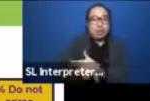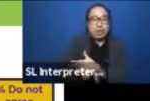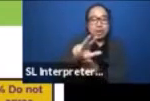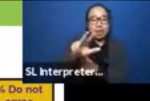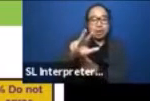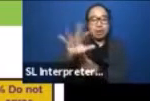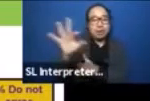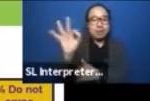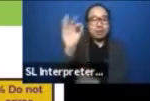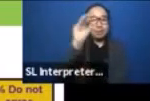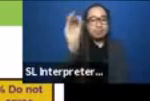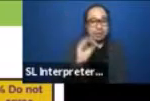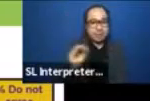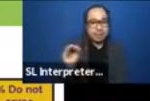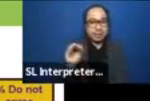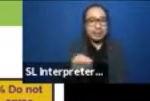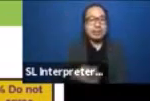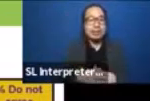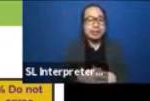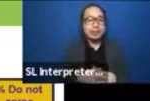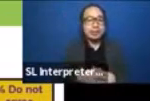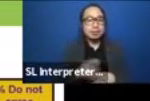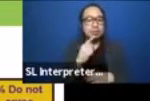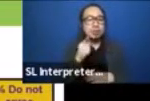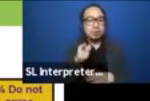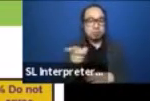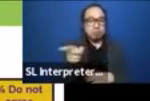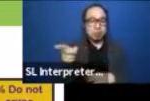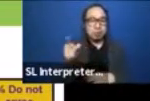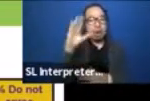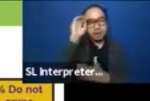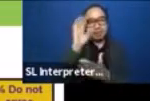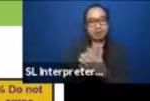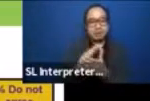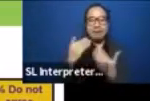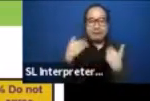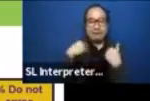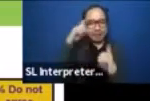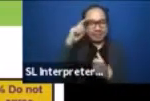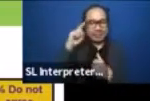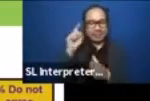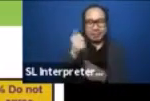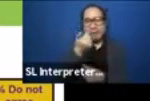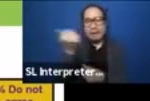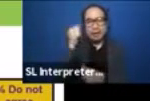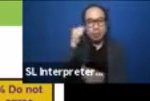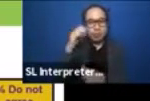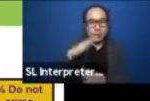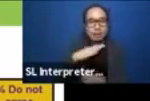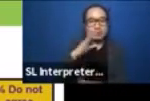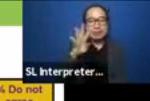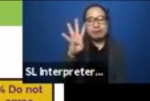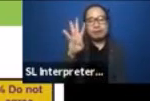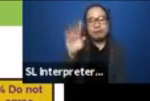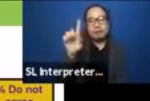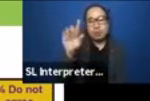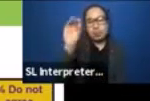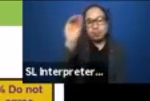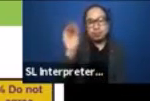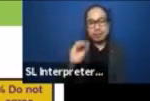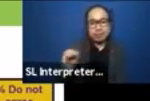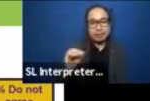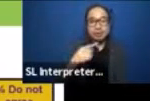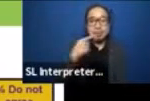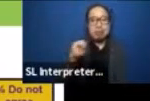And when she knows that her husband has sex with other women, and 40% they don't agree that they should be refusing or justifying